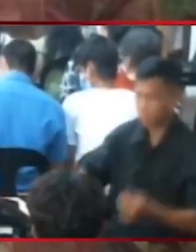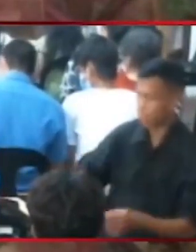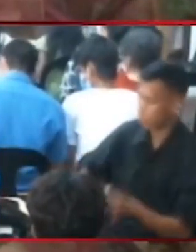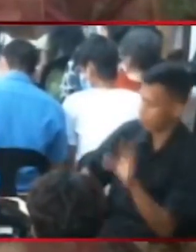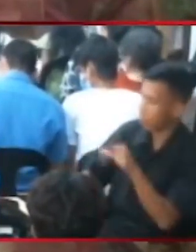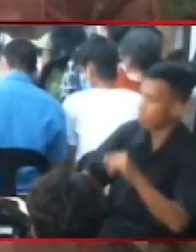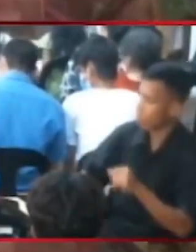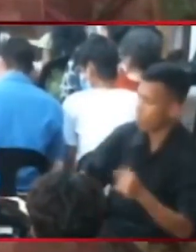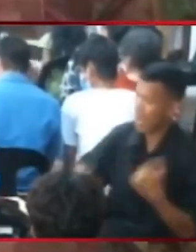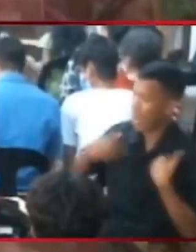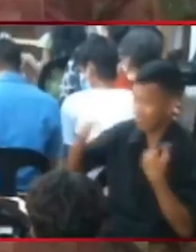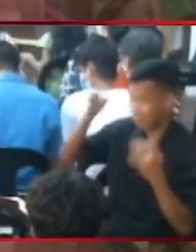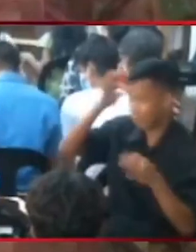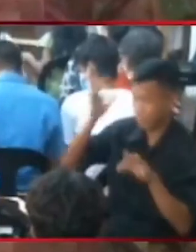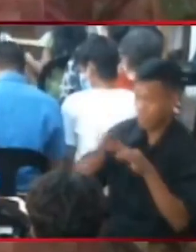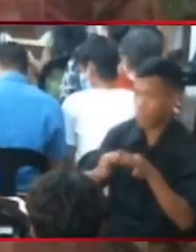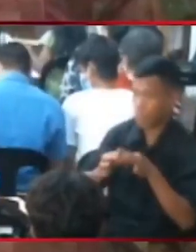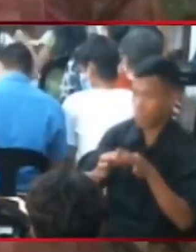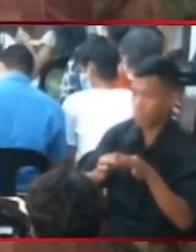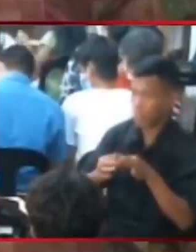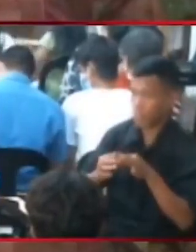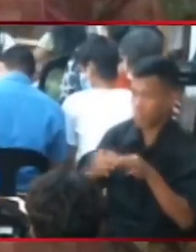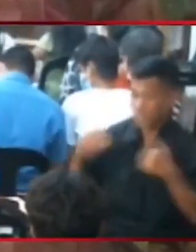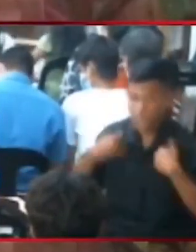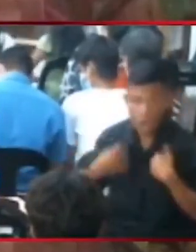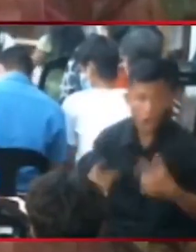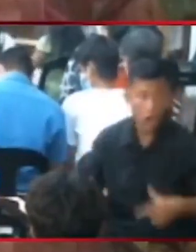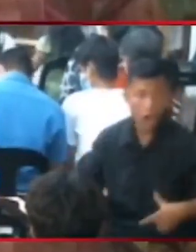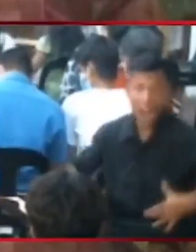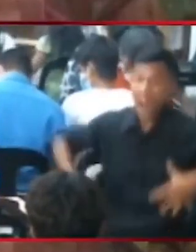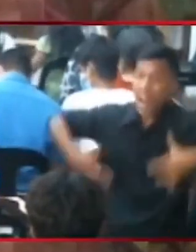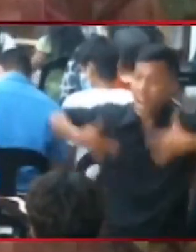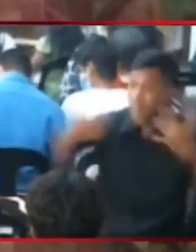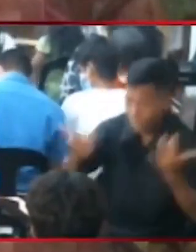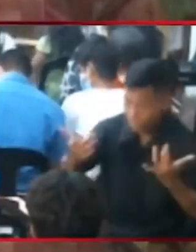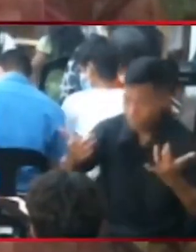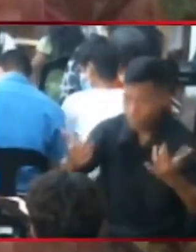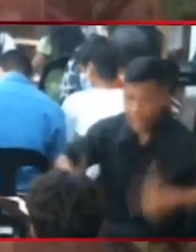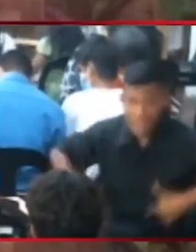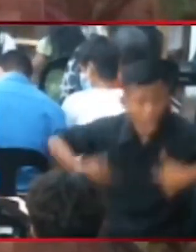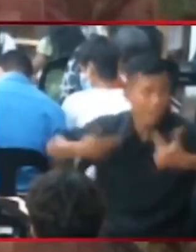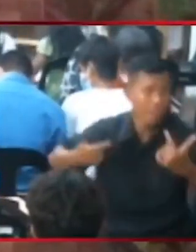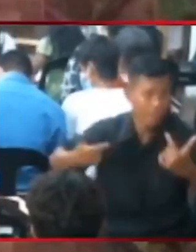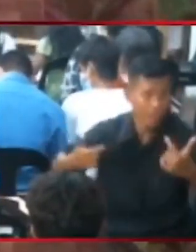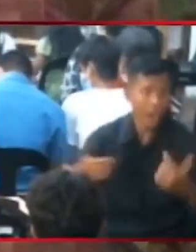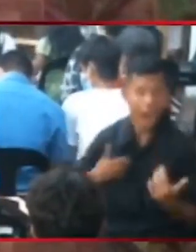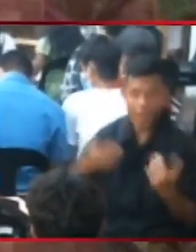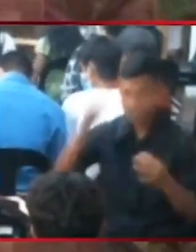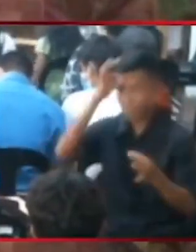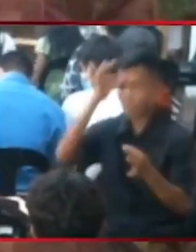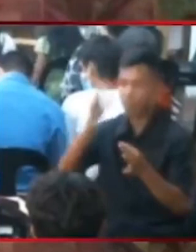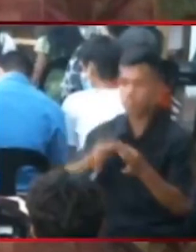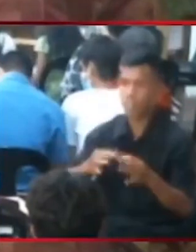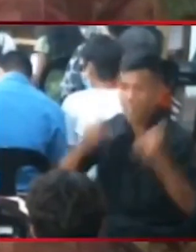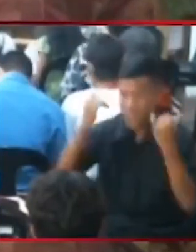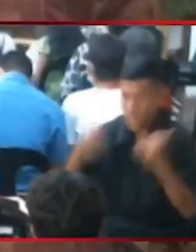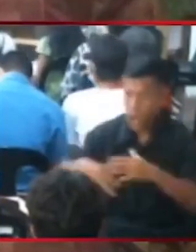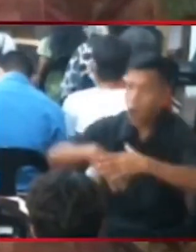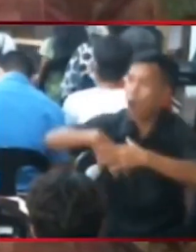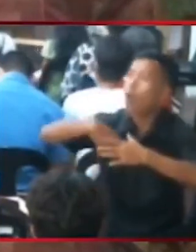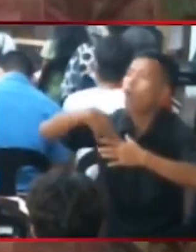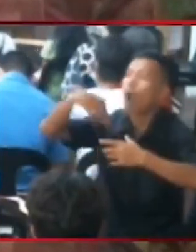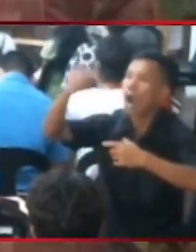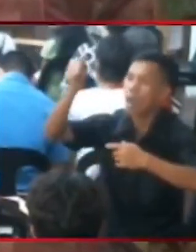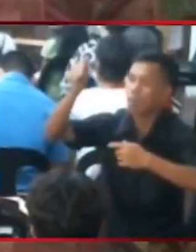Do you have faith? Am I alive? Do I have faith? Then let's go out there and prove it to